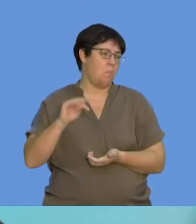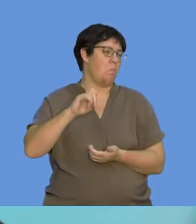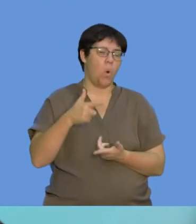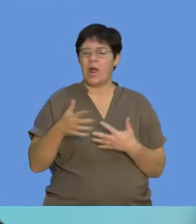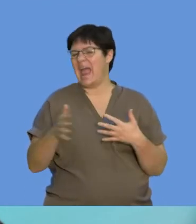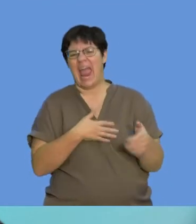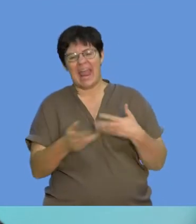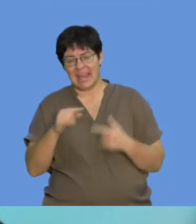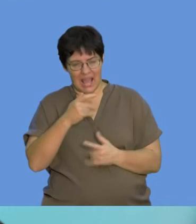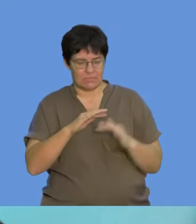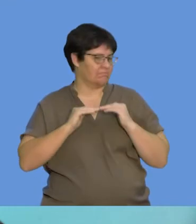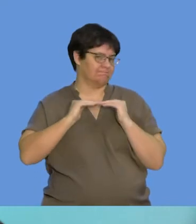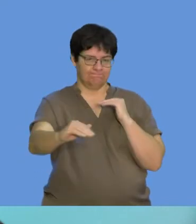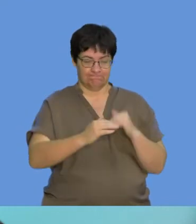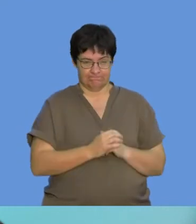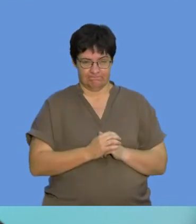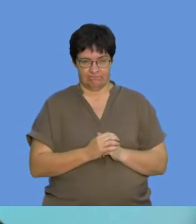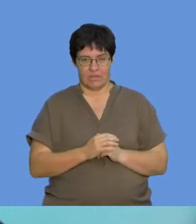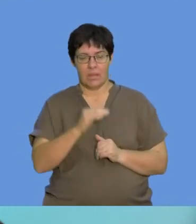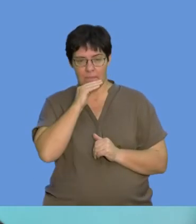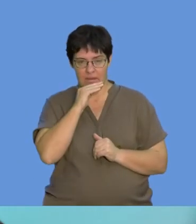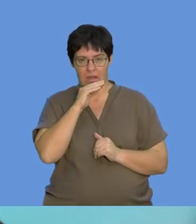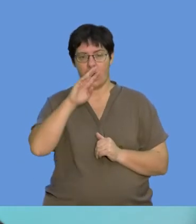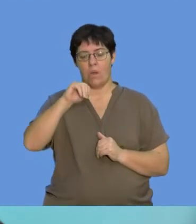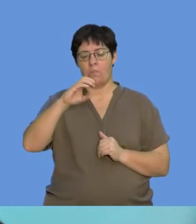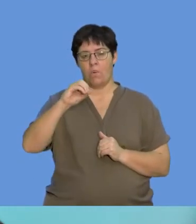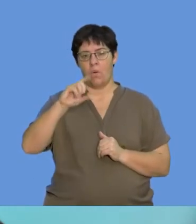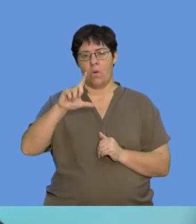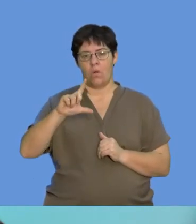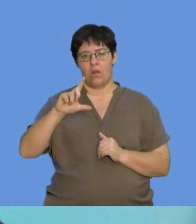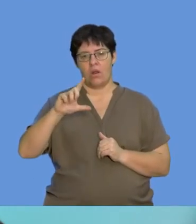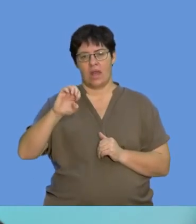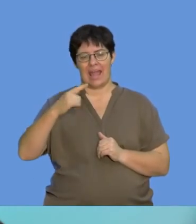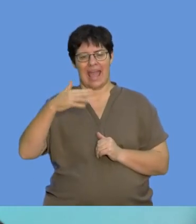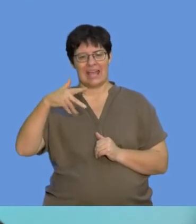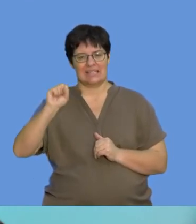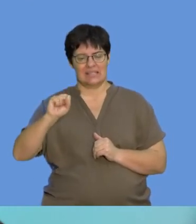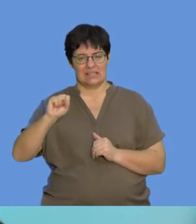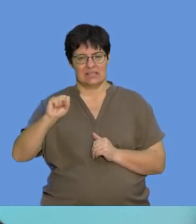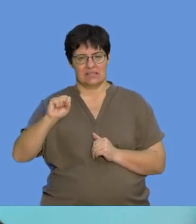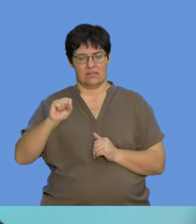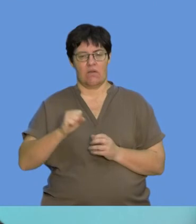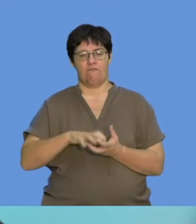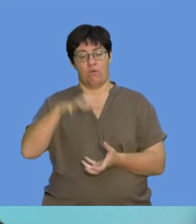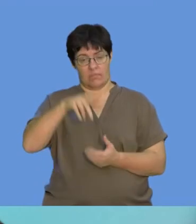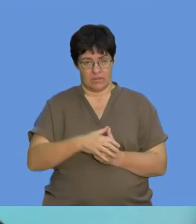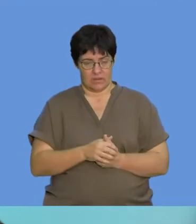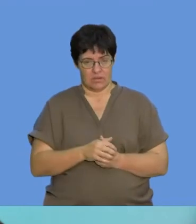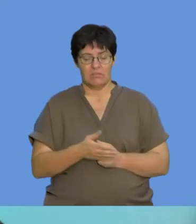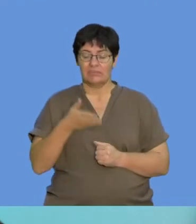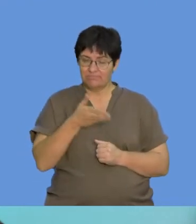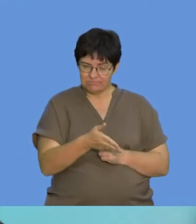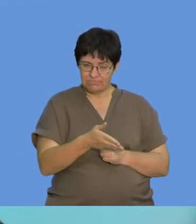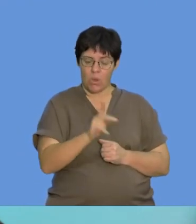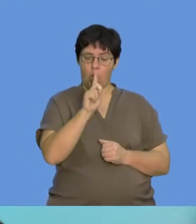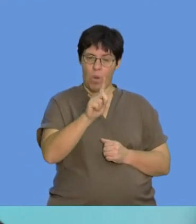constant. That we call the molar gas volume. So what is a molar gas volume? It is the constant volume occupied by 1 mole of